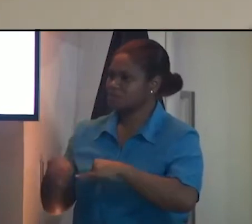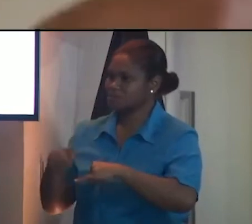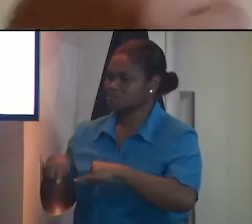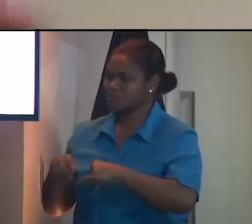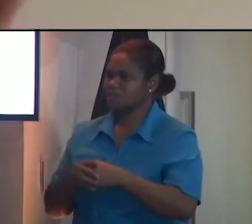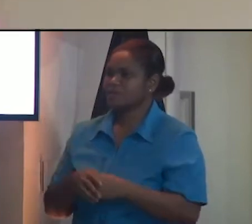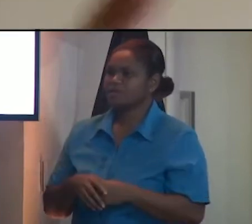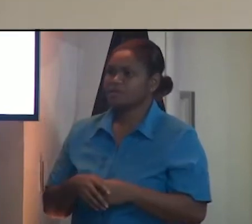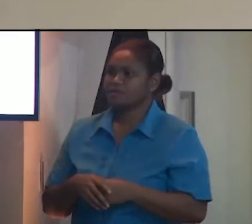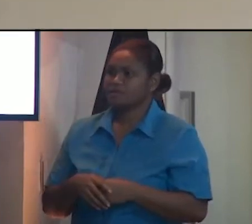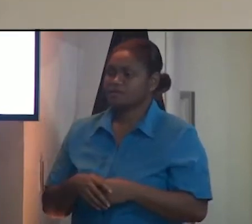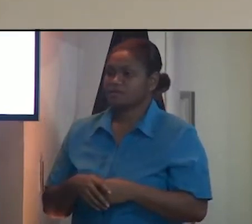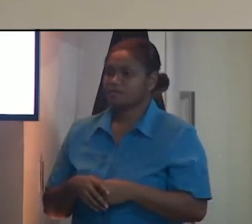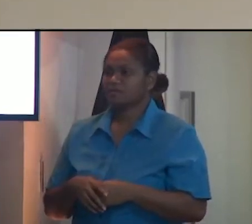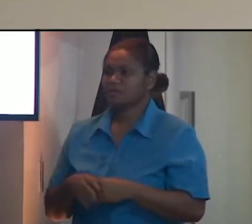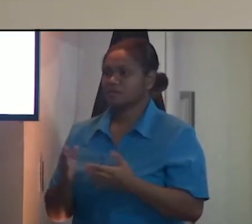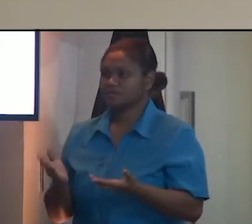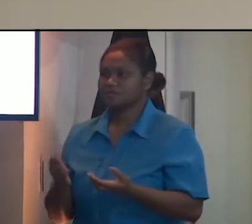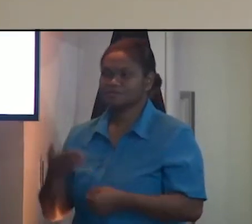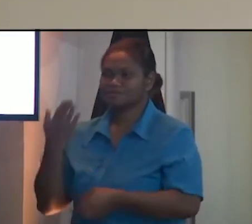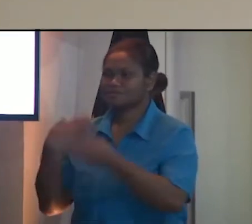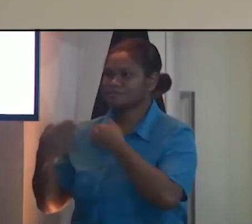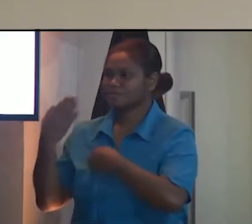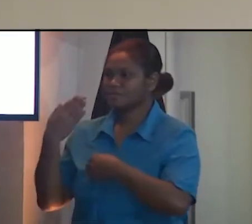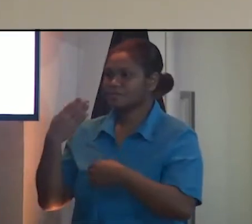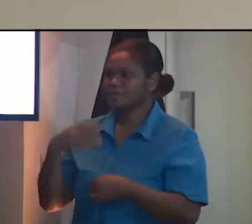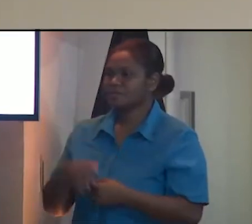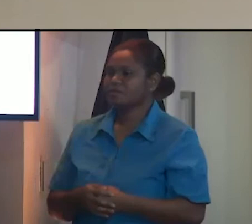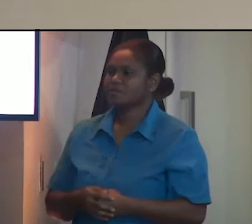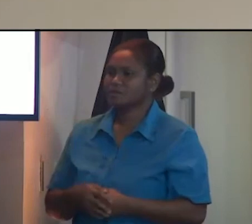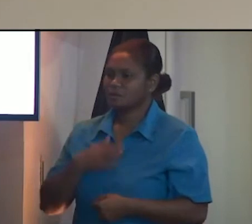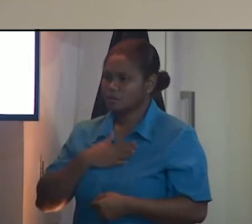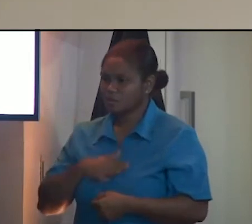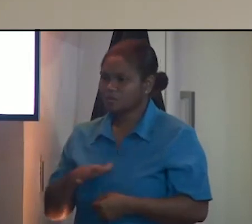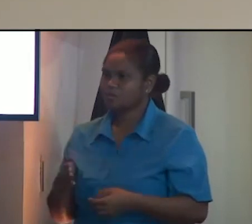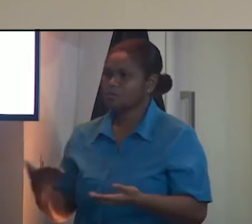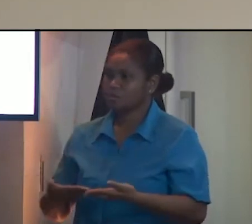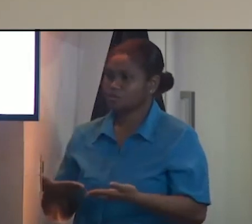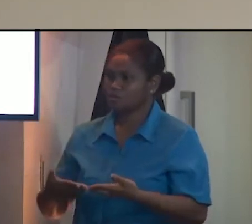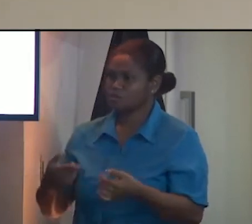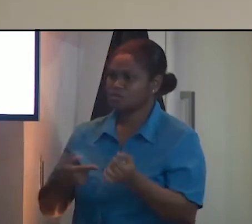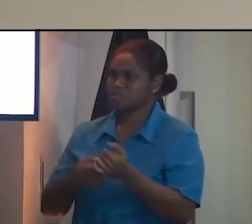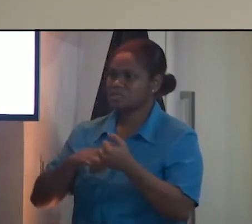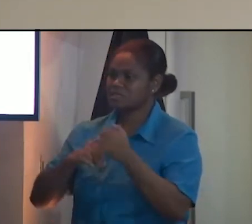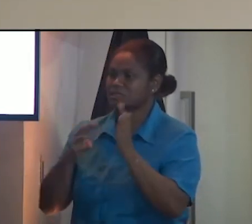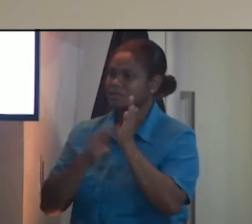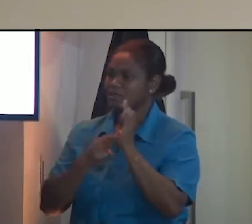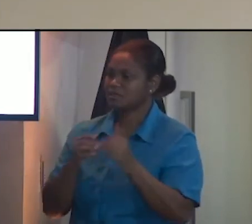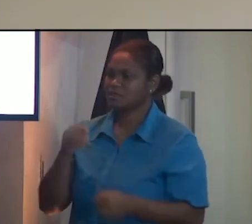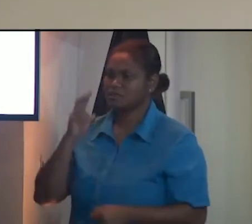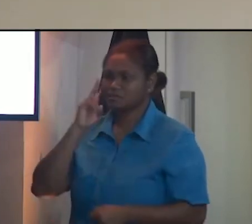that, also added to the previous attempts to introduce TSM has failed, it is more worrying that we might